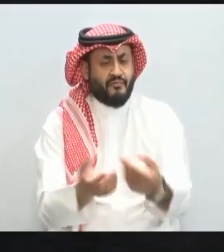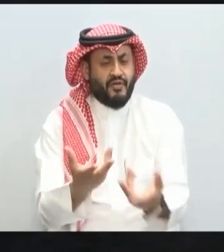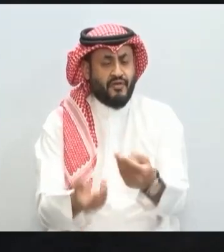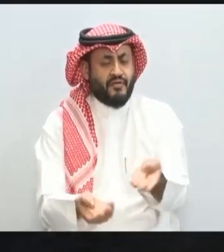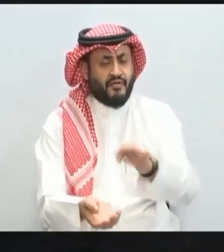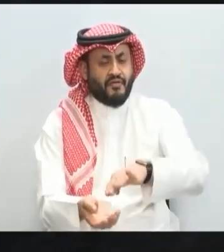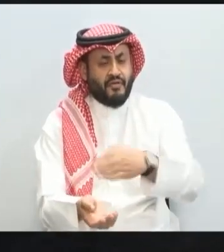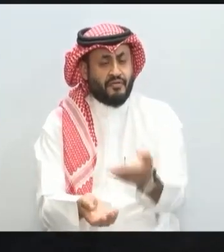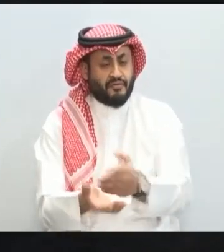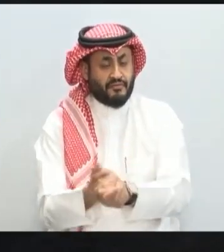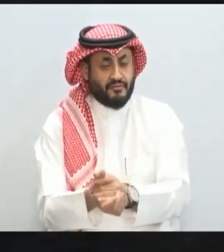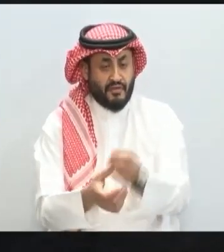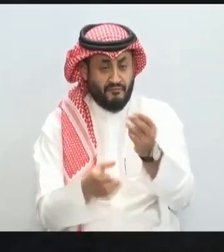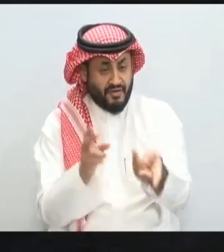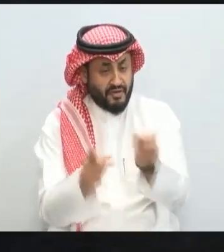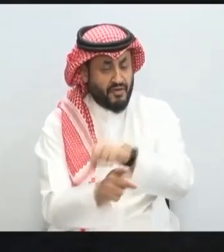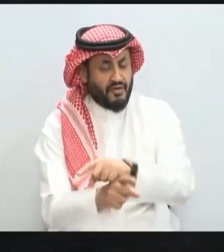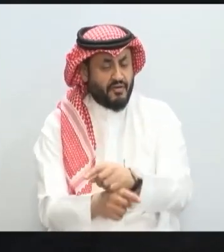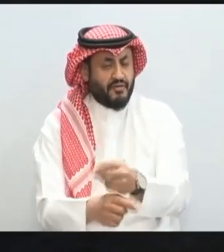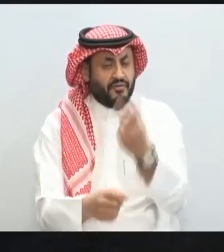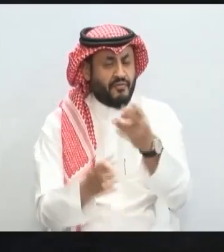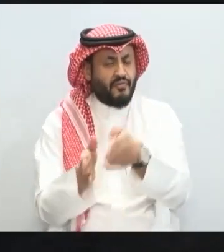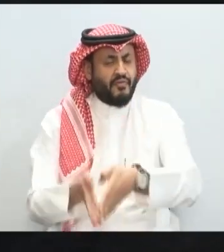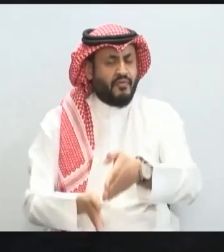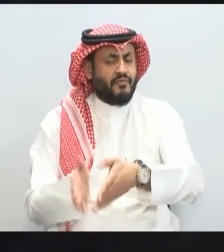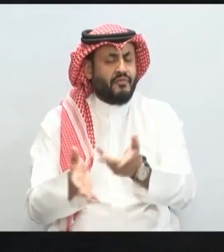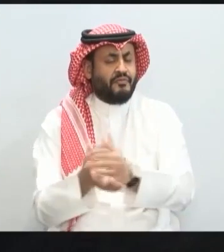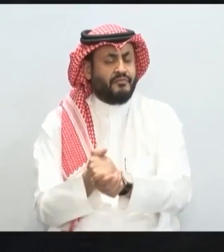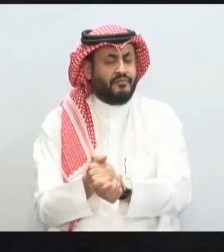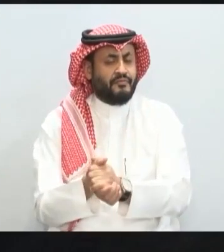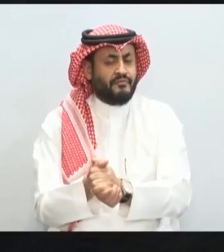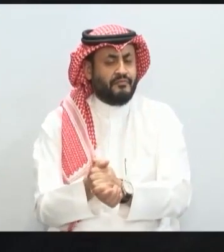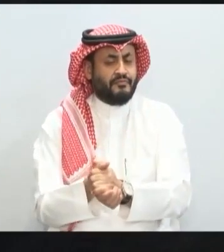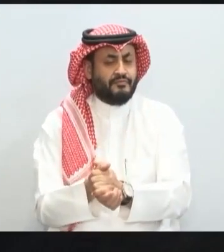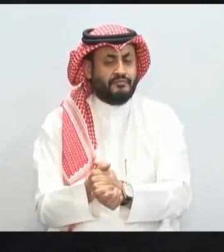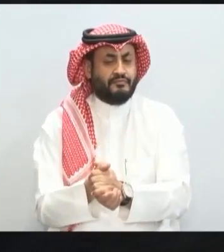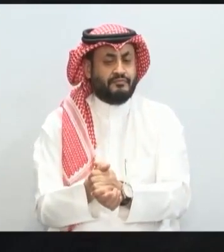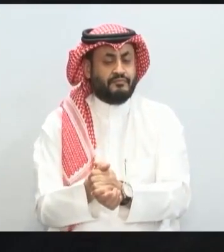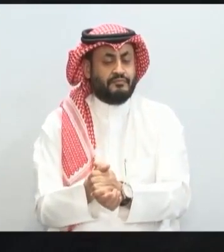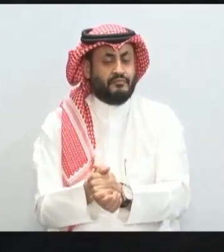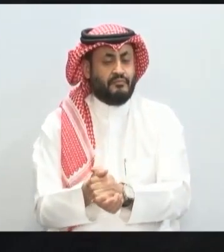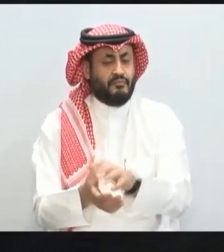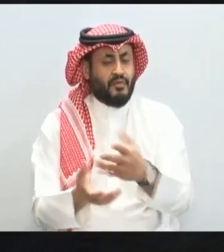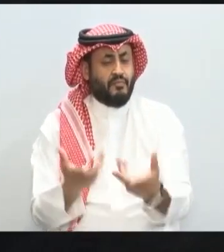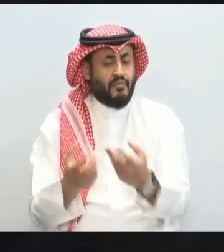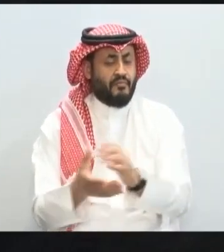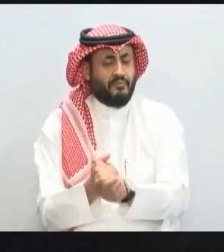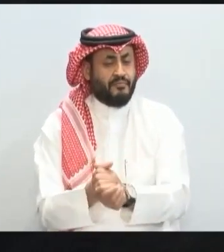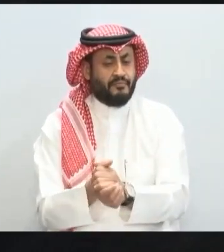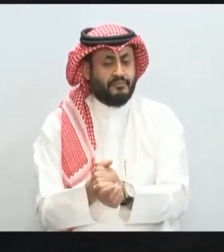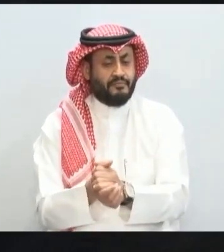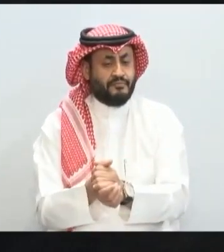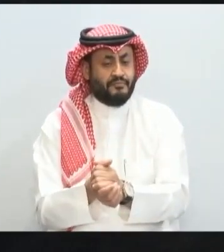something. Can you think of another way? Of course, there is more than way to, for cooking. To, yes,